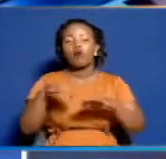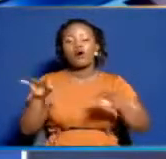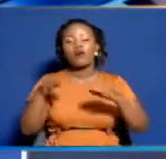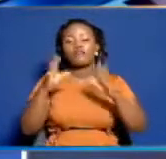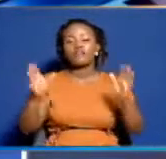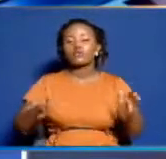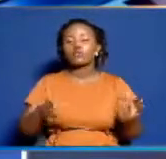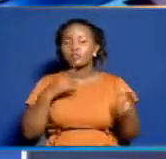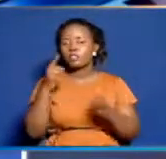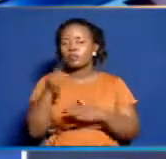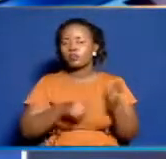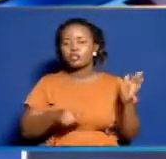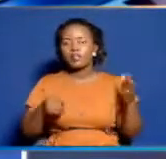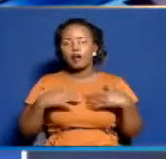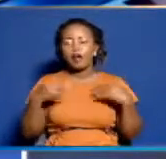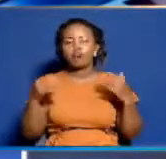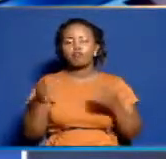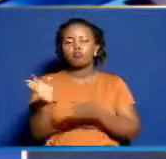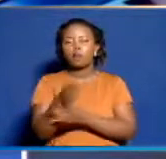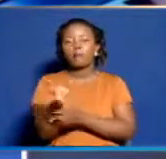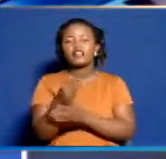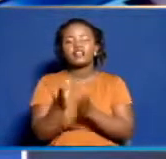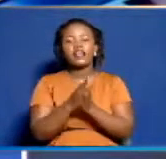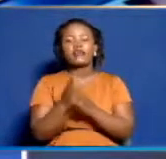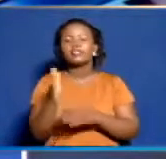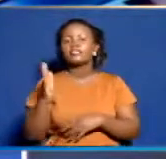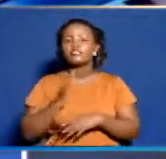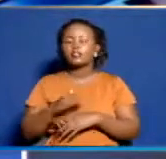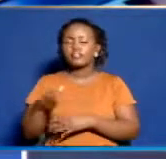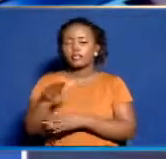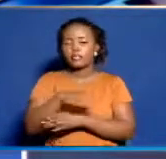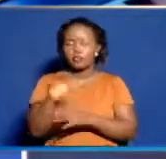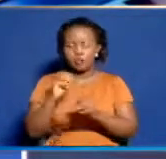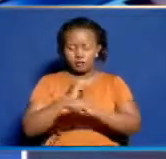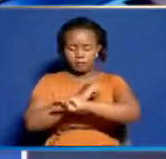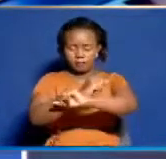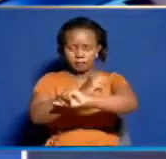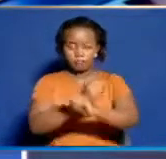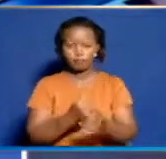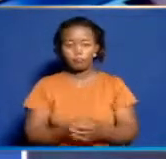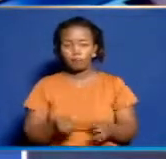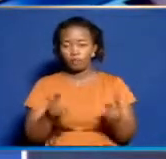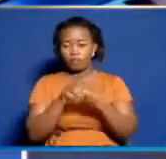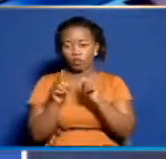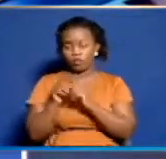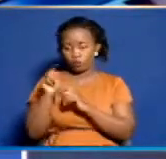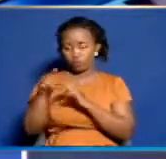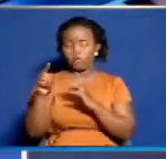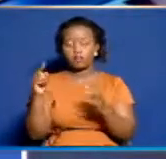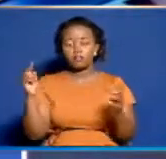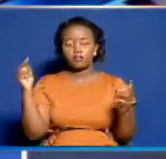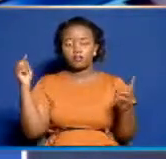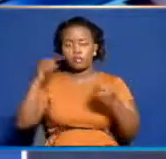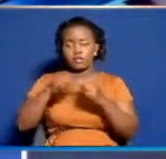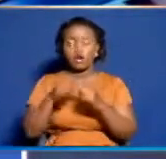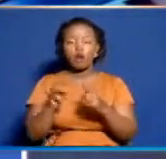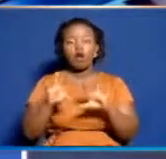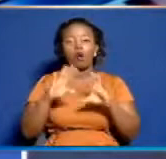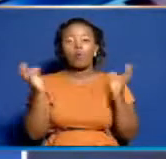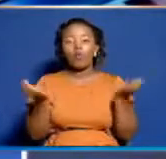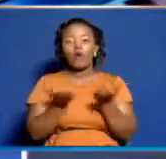the constant beach cleanups and security along the marine protected area. To mark this year's World Ocean Day,